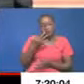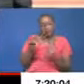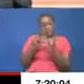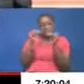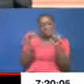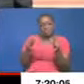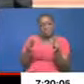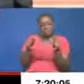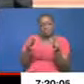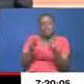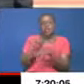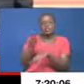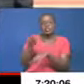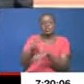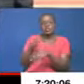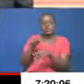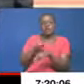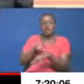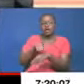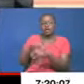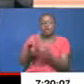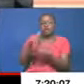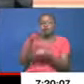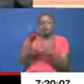you're out there. And